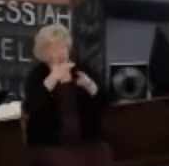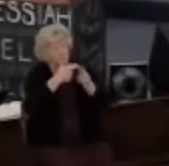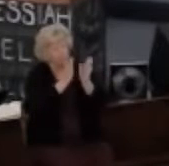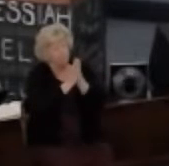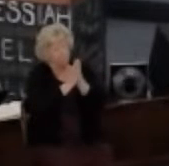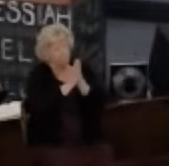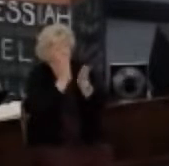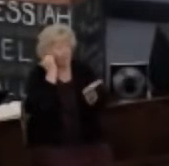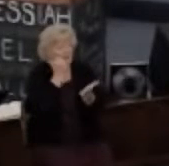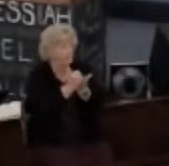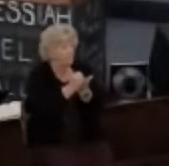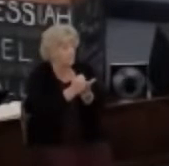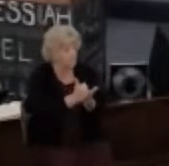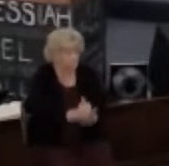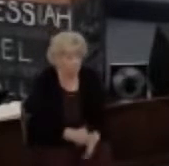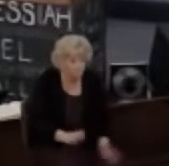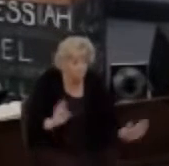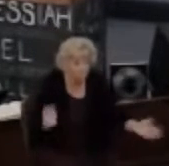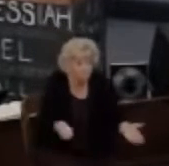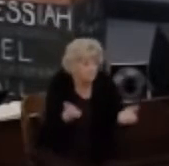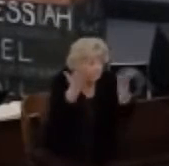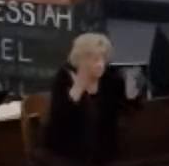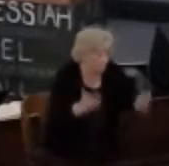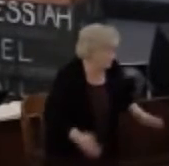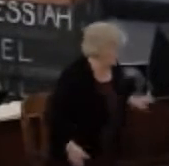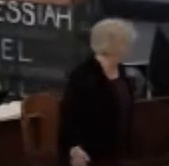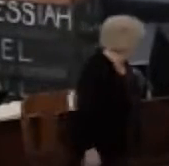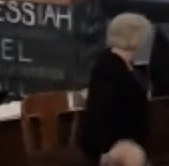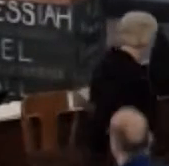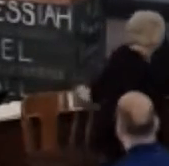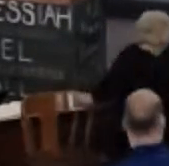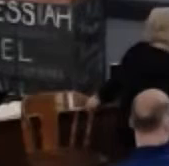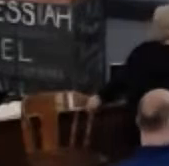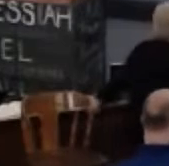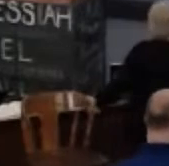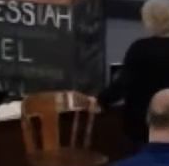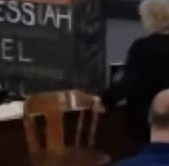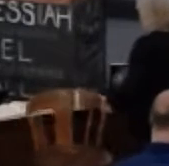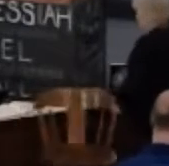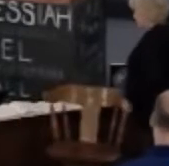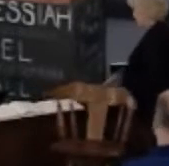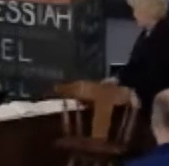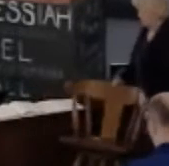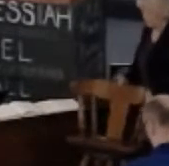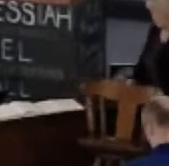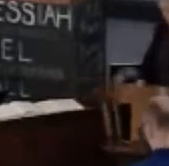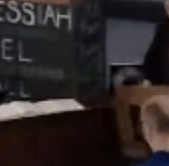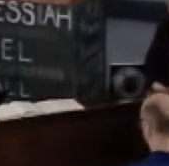pray. Amen. Would you stand and let's sing that hymn, I Surrender All.